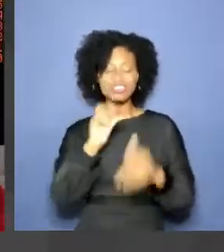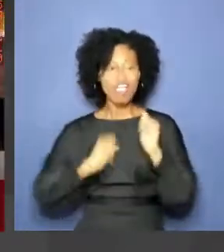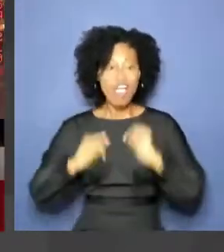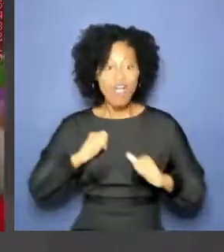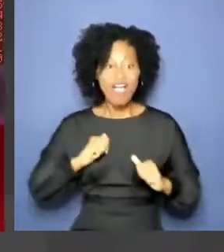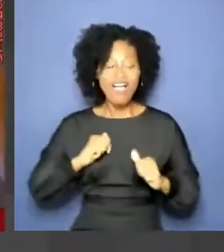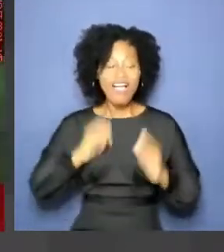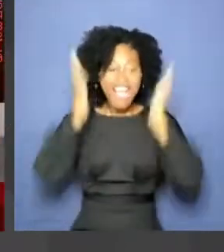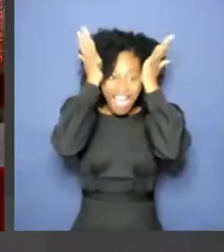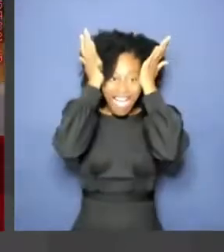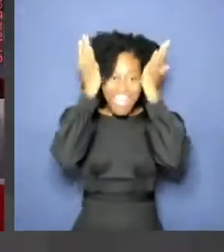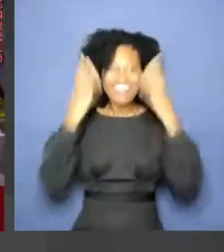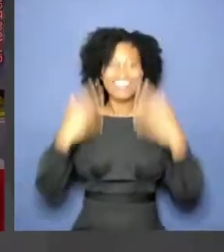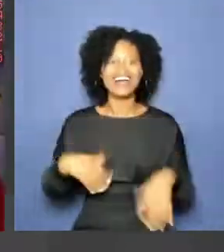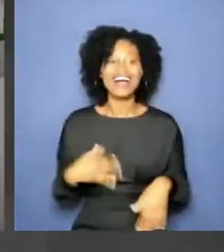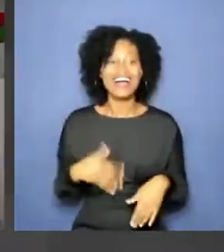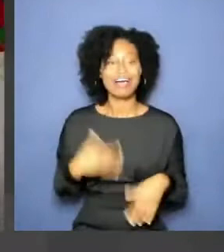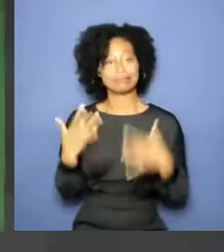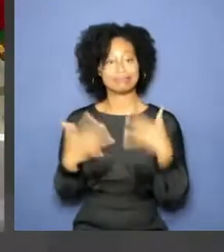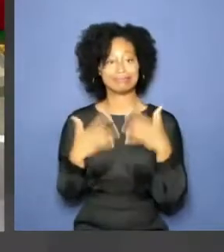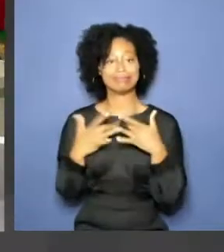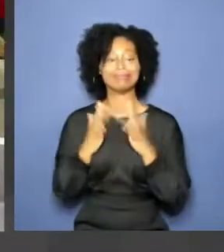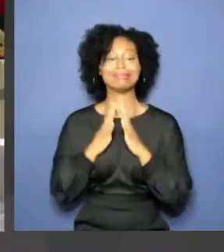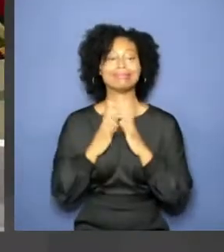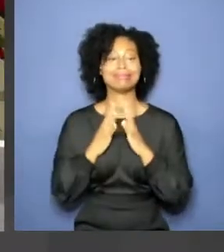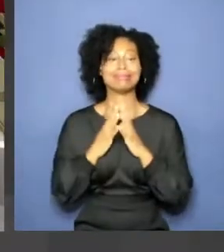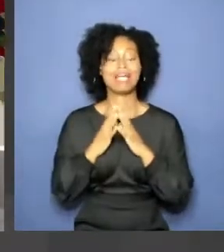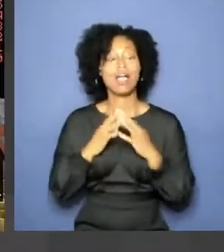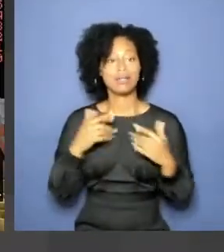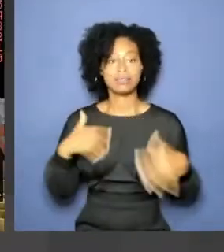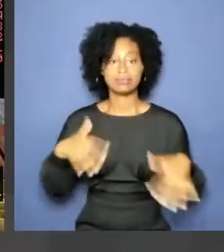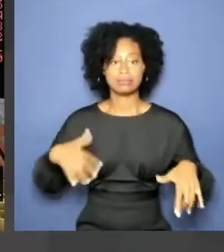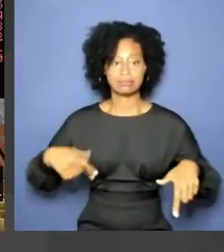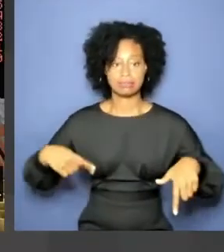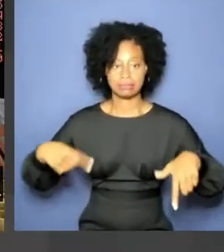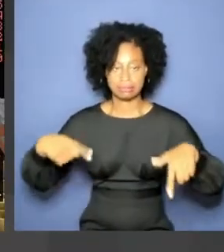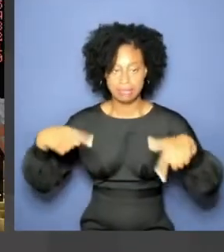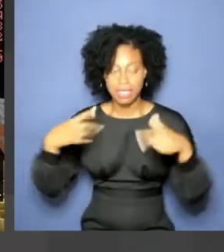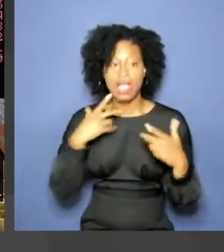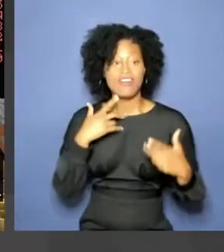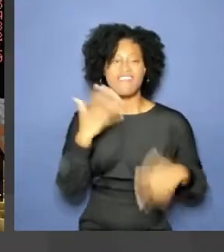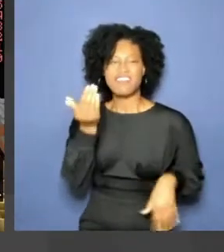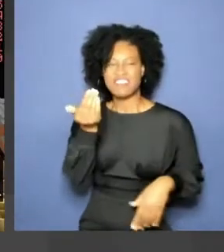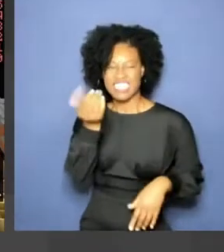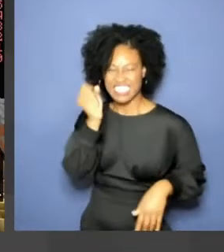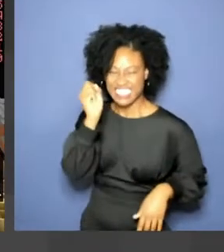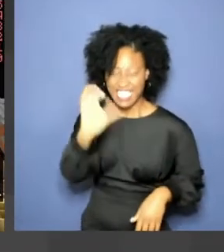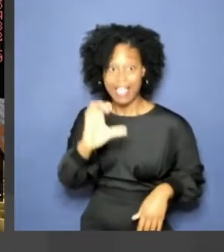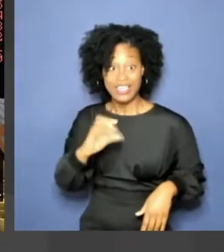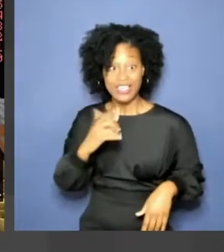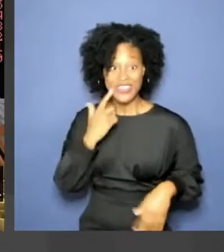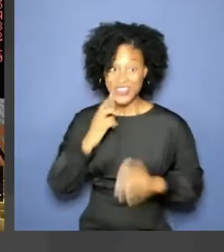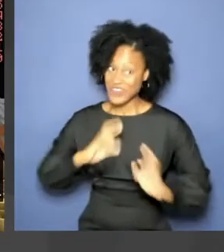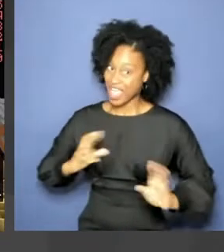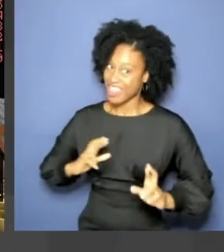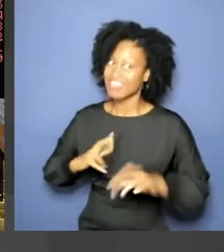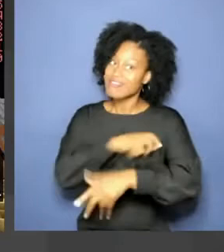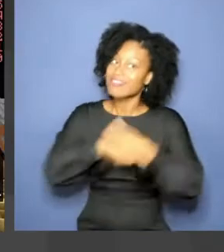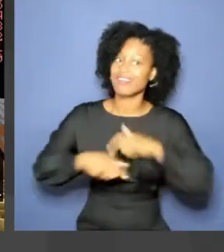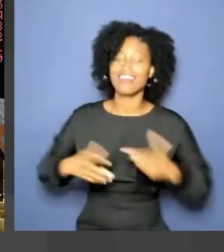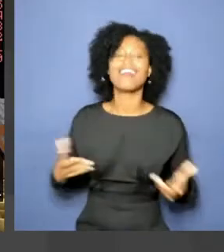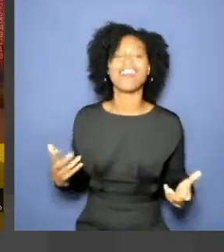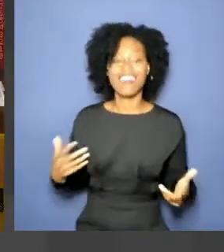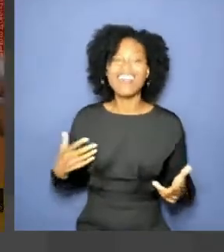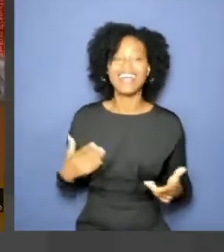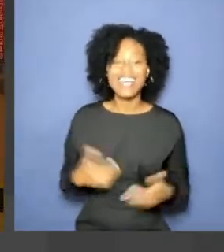god. I'm so excited! This is when the anxiety rises for everybody. 15 seconds. This is where we get in there. It's